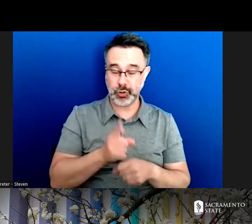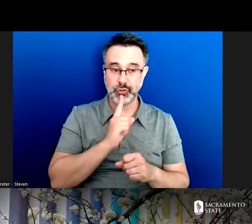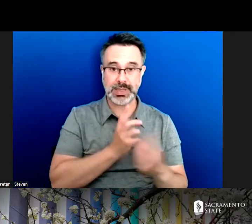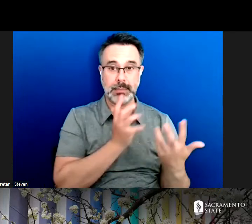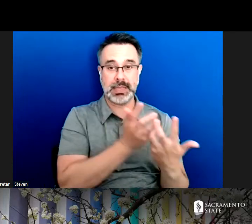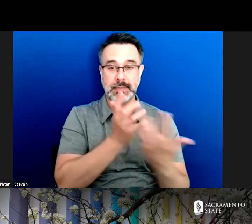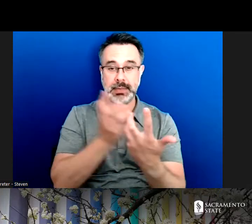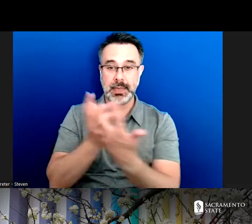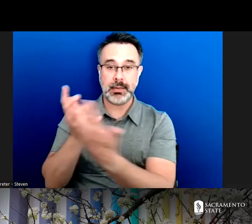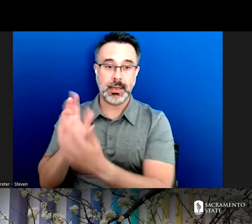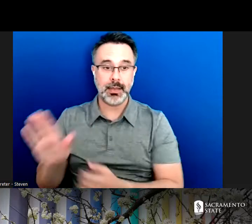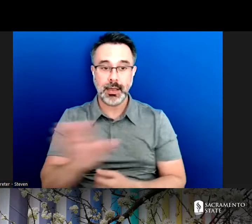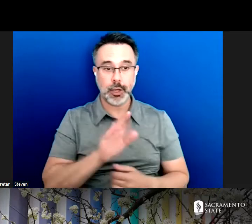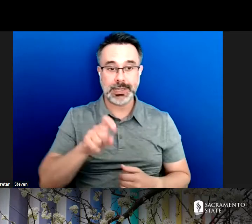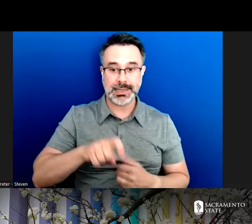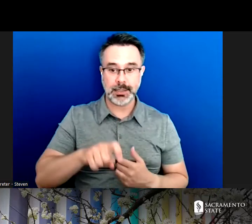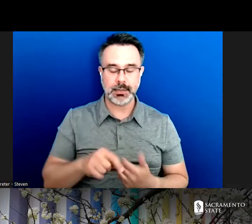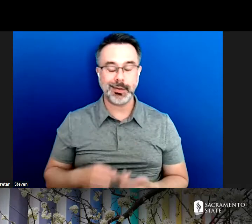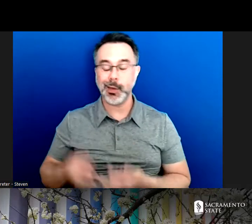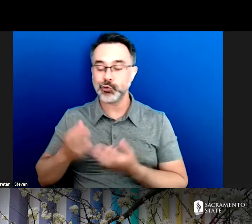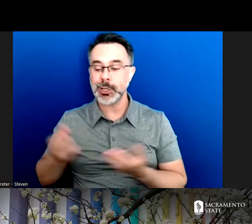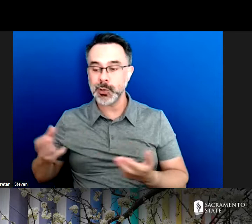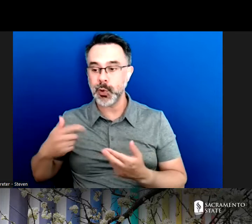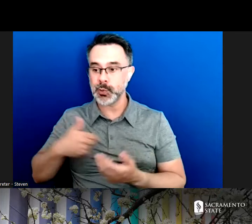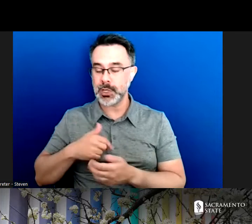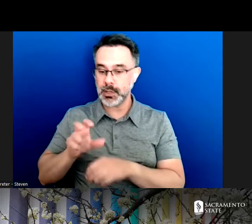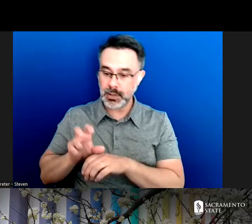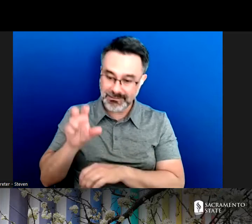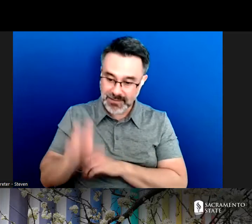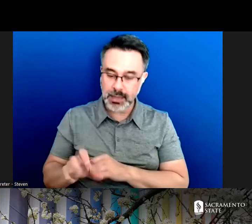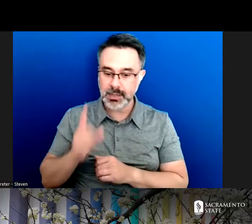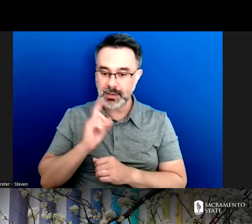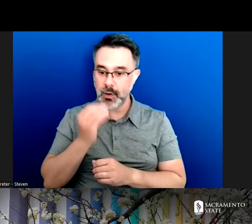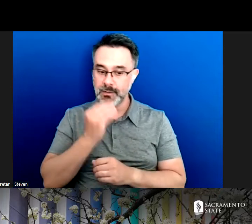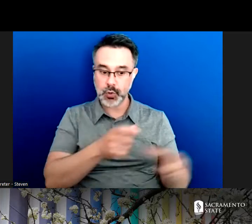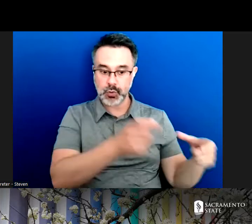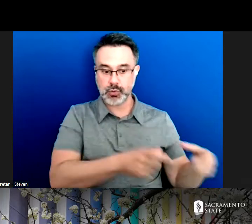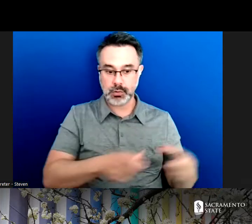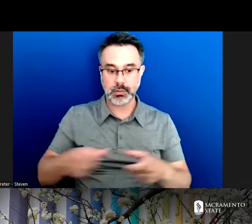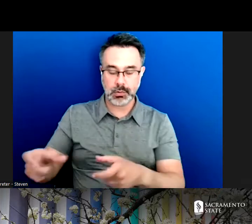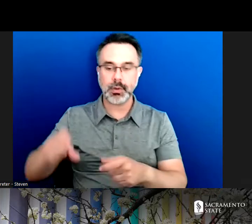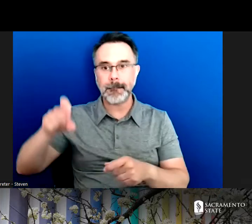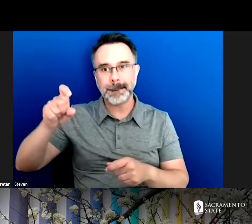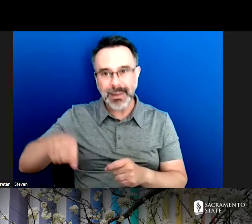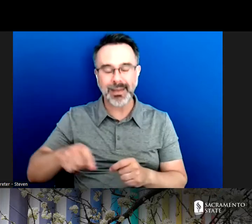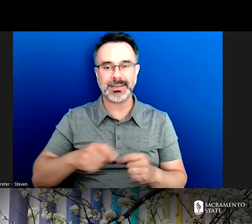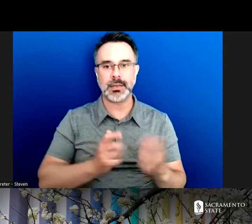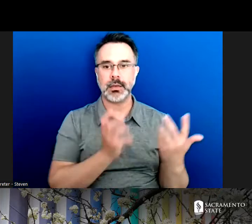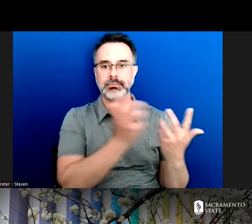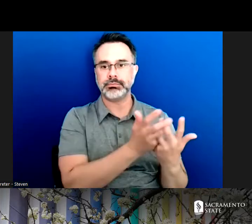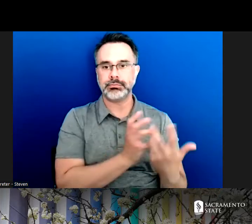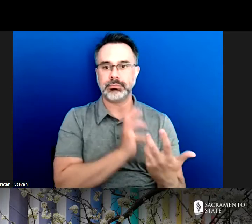needs, the resources invested into each plate of food must differ based on the needs of who is